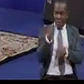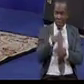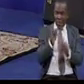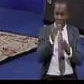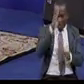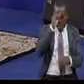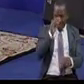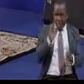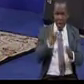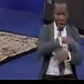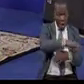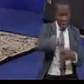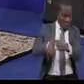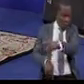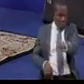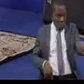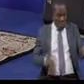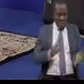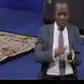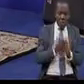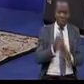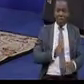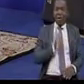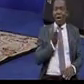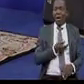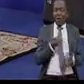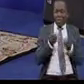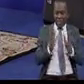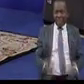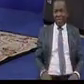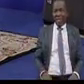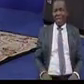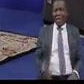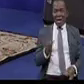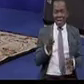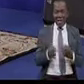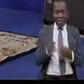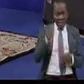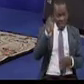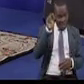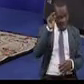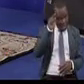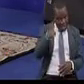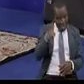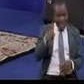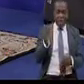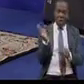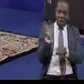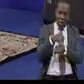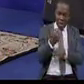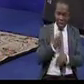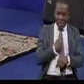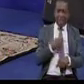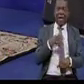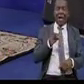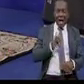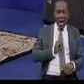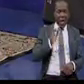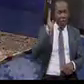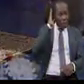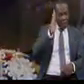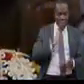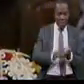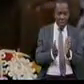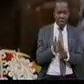his emphasis, because he failed. Anyone they brought, he will conquer that